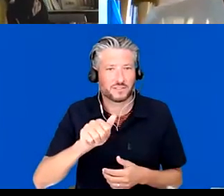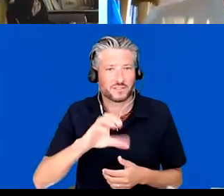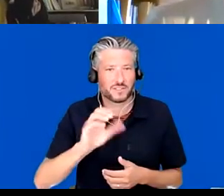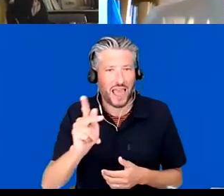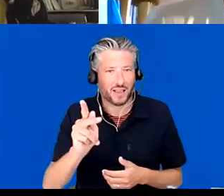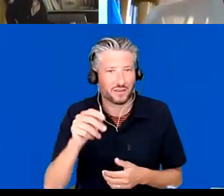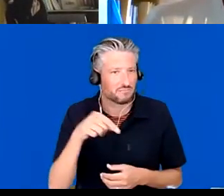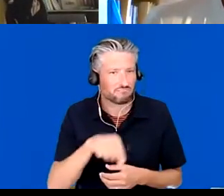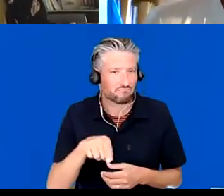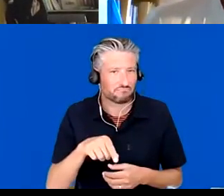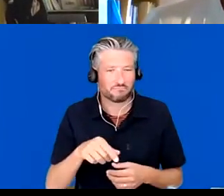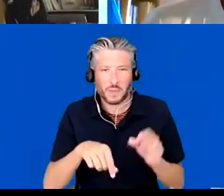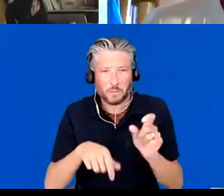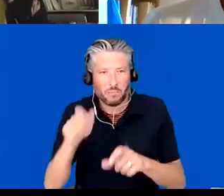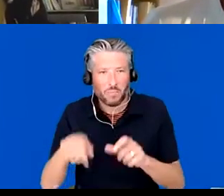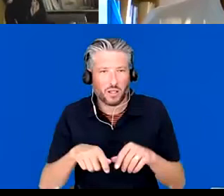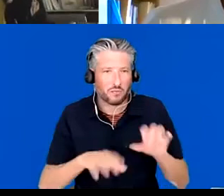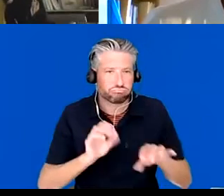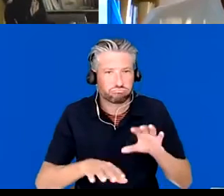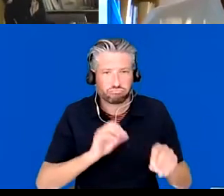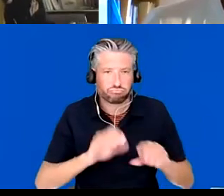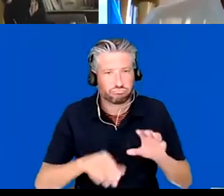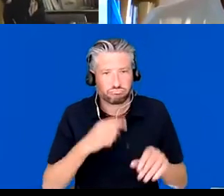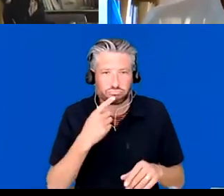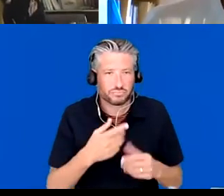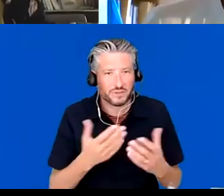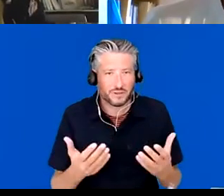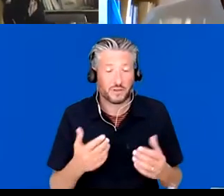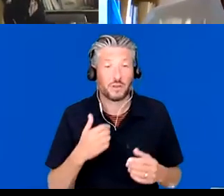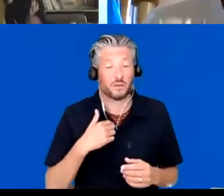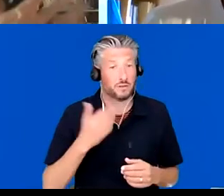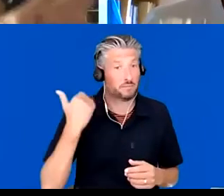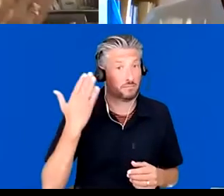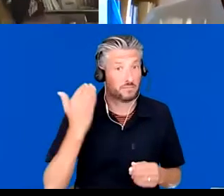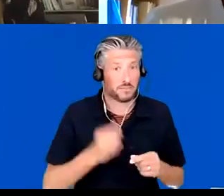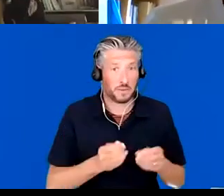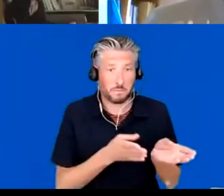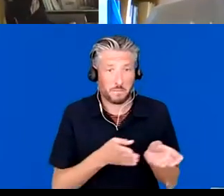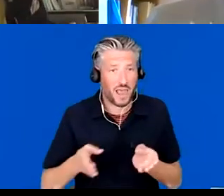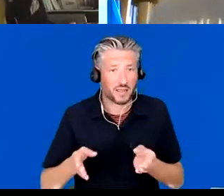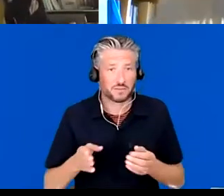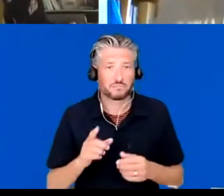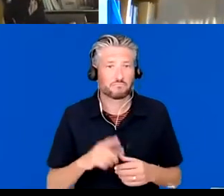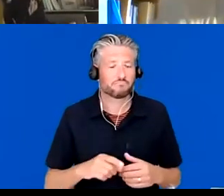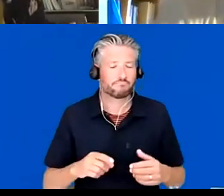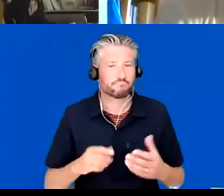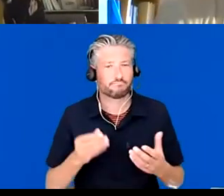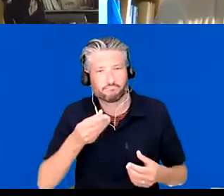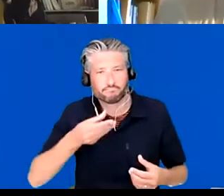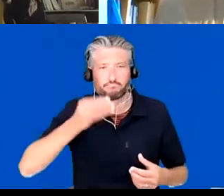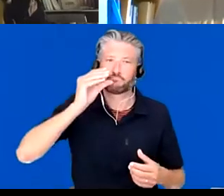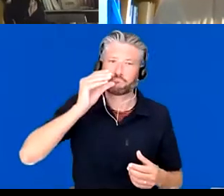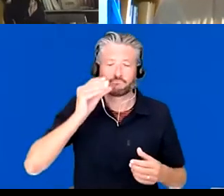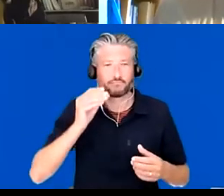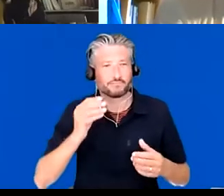tried to imitate the reception, which originally was going to take place at the Bel Etage at Heidelberg University, but that couldn't take place.